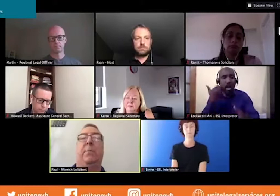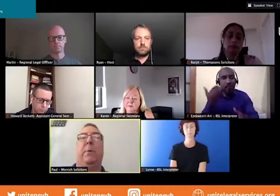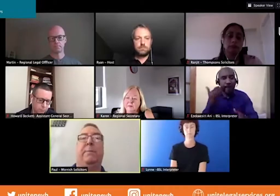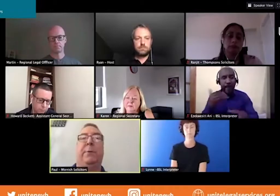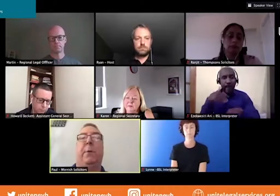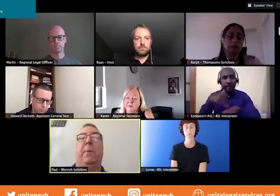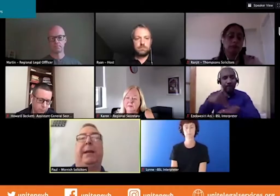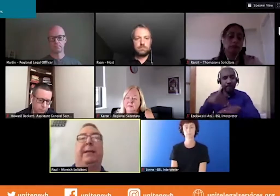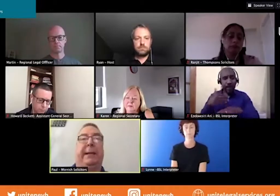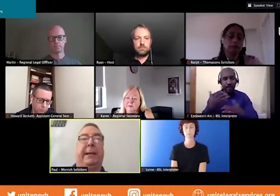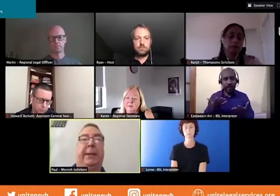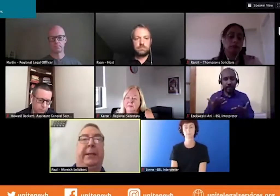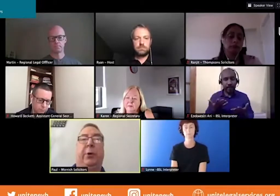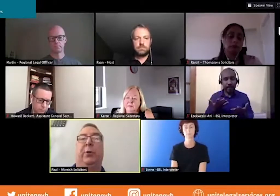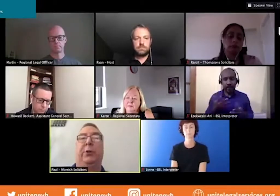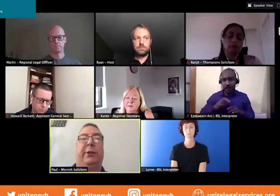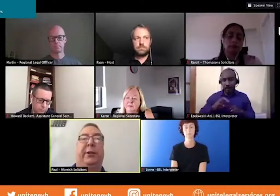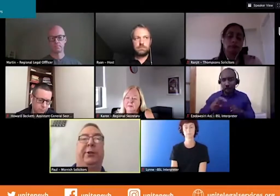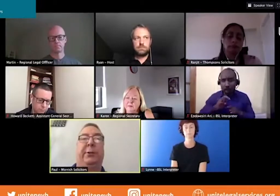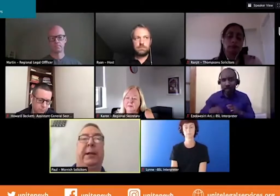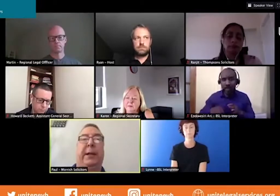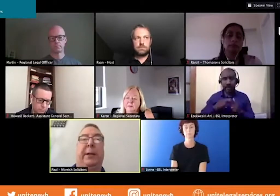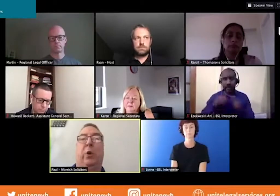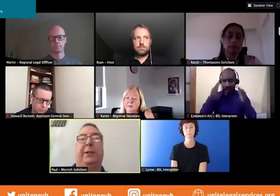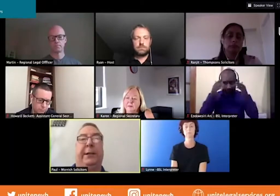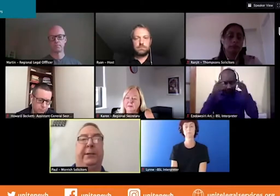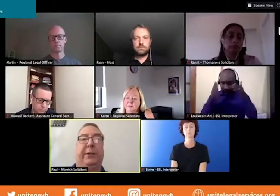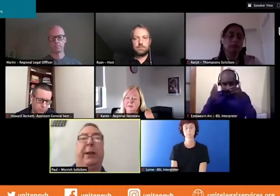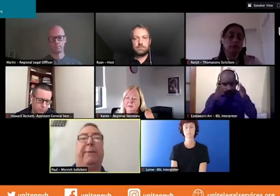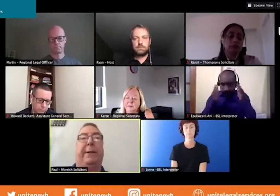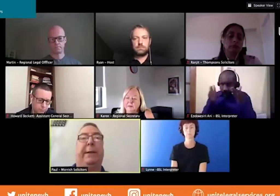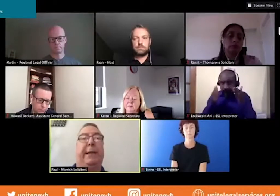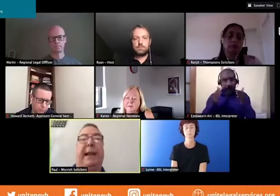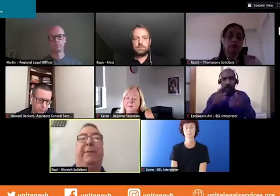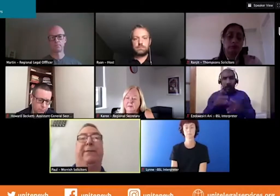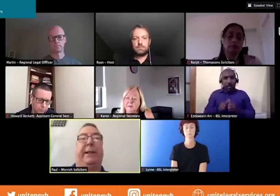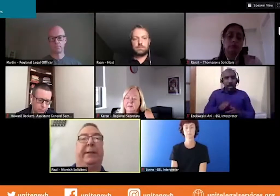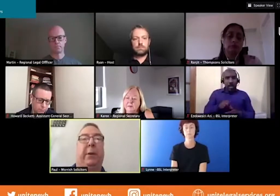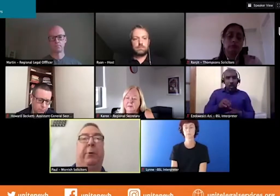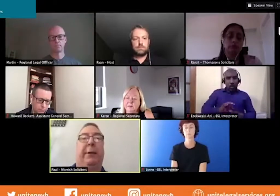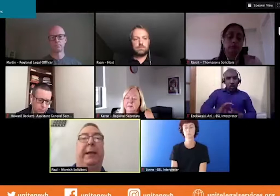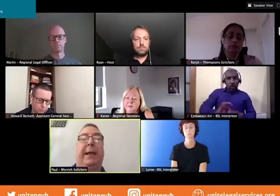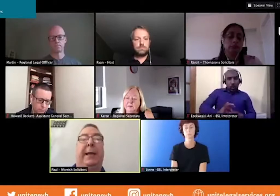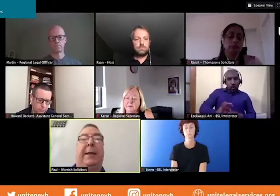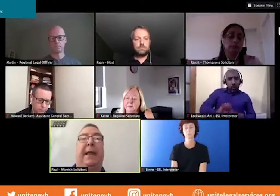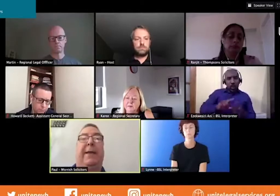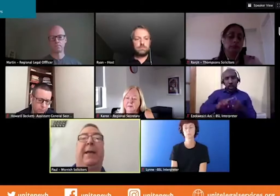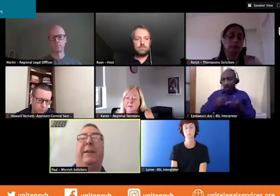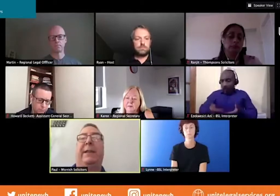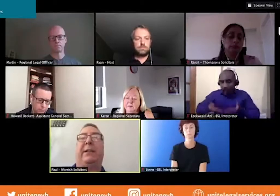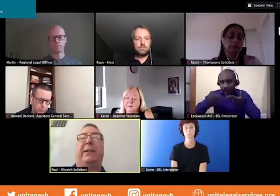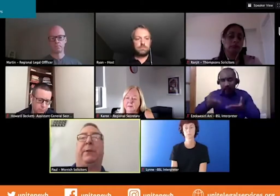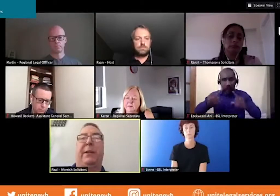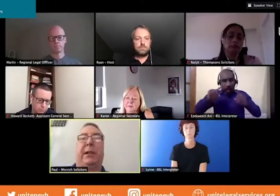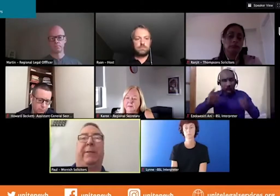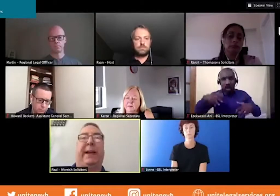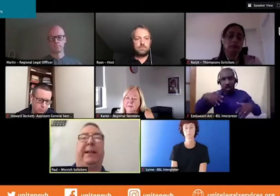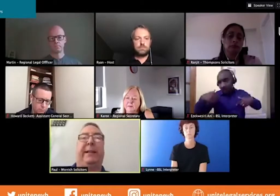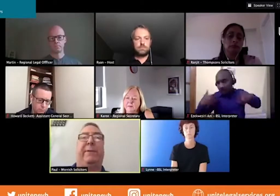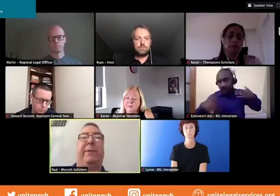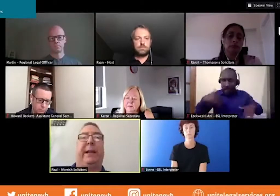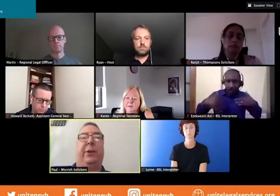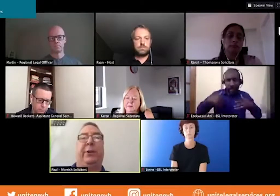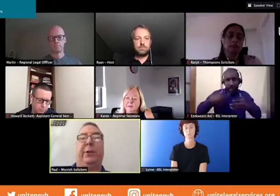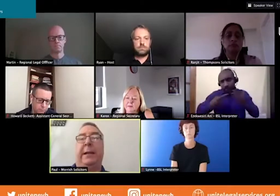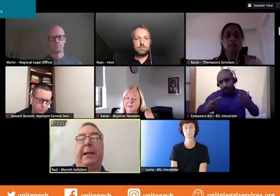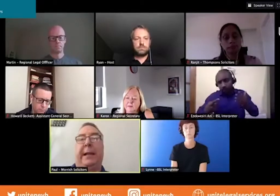your mobility, your concentration, continence, whatever, lifting and so on, if there's a substantial effect, and if